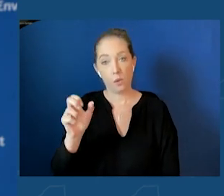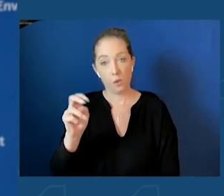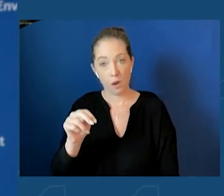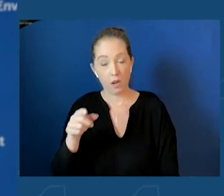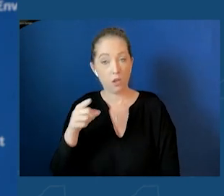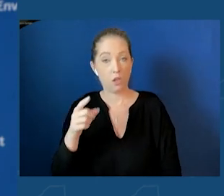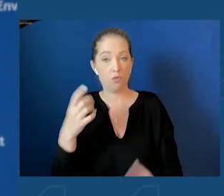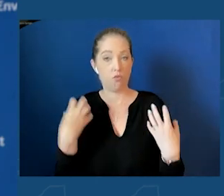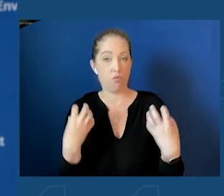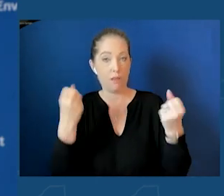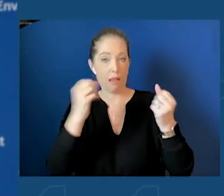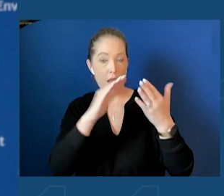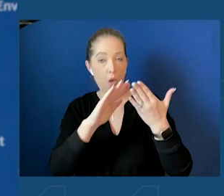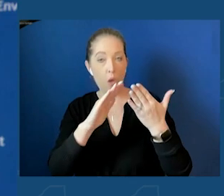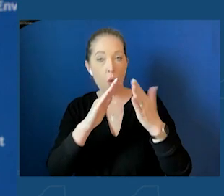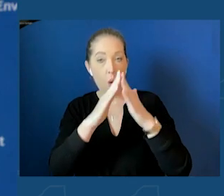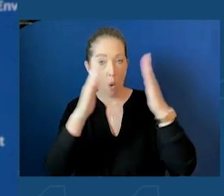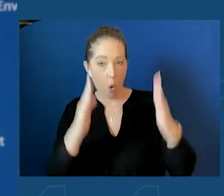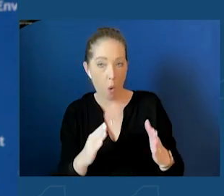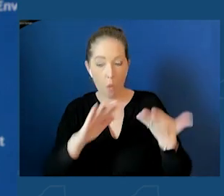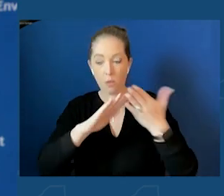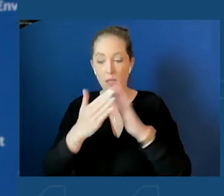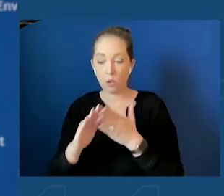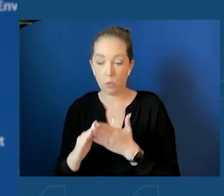and Communities. Thank her for being here.